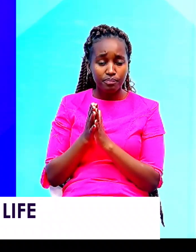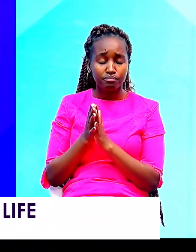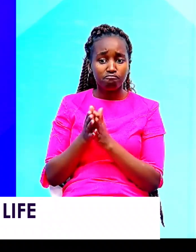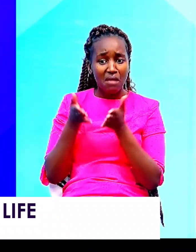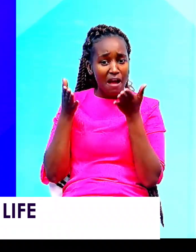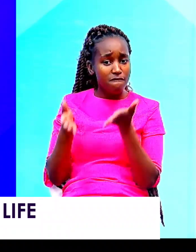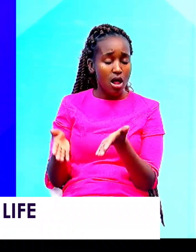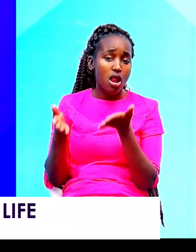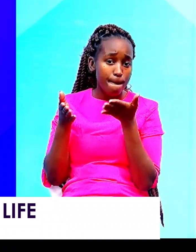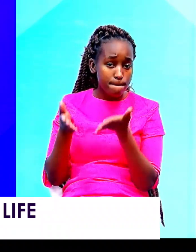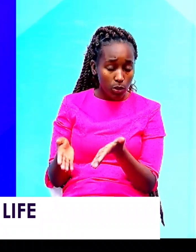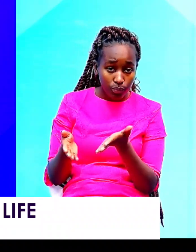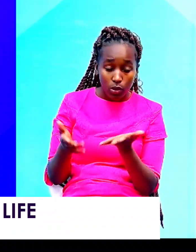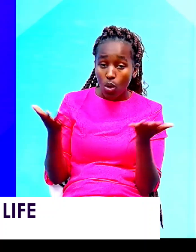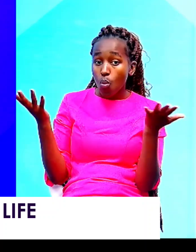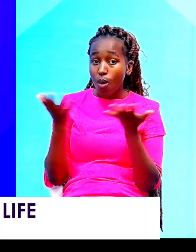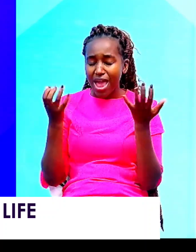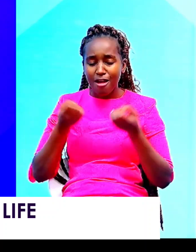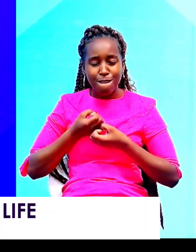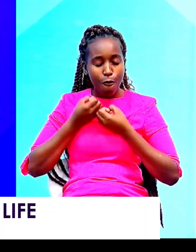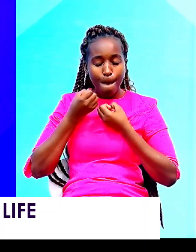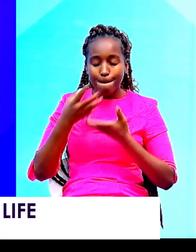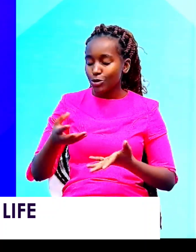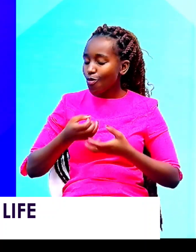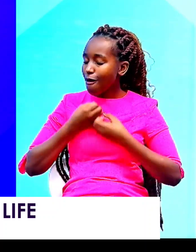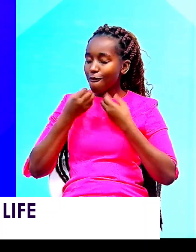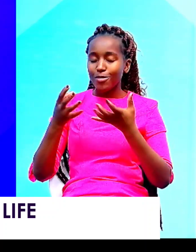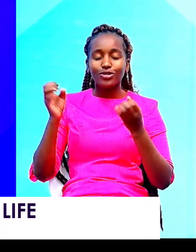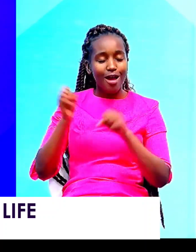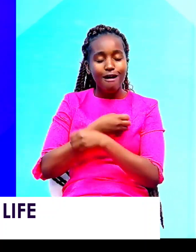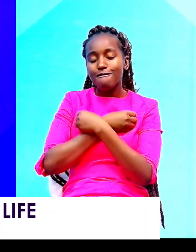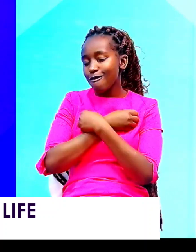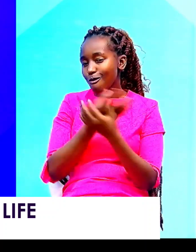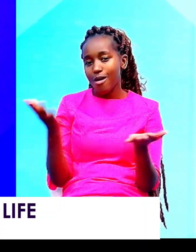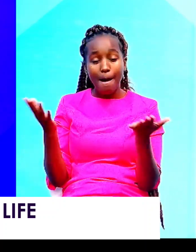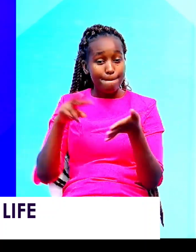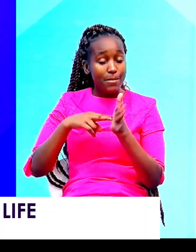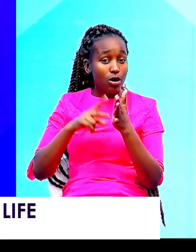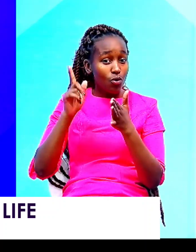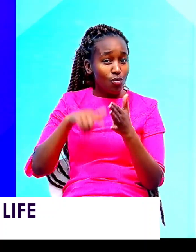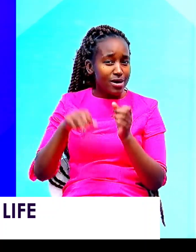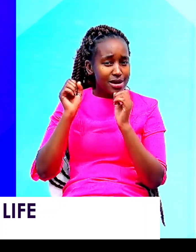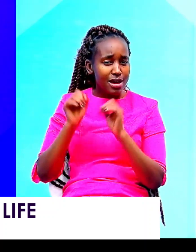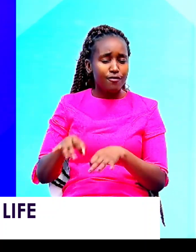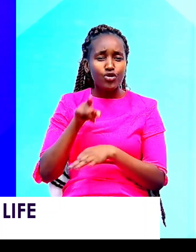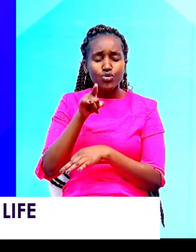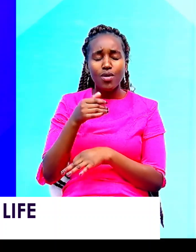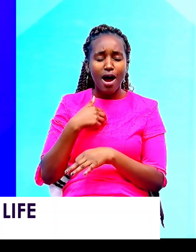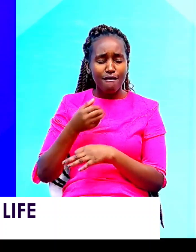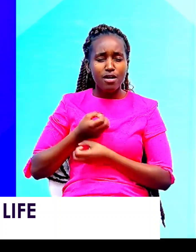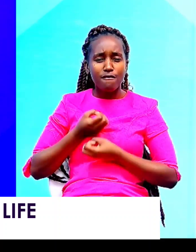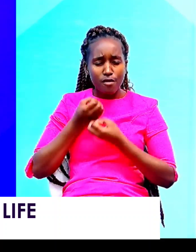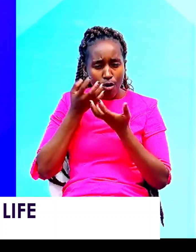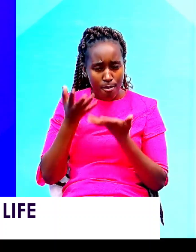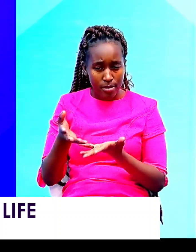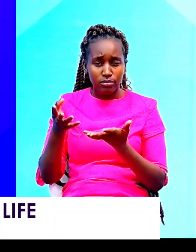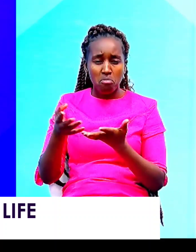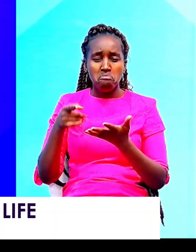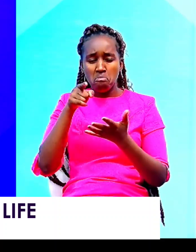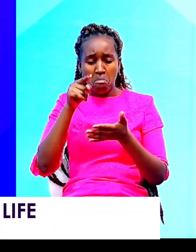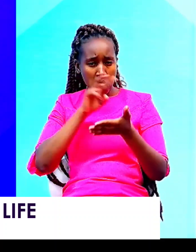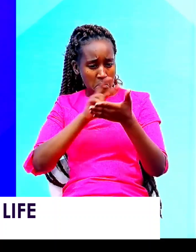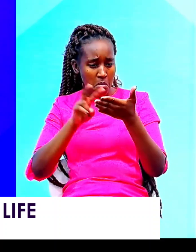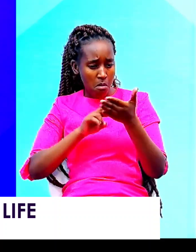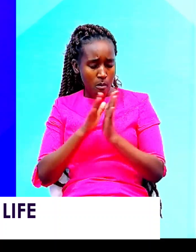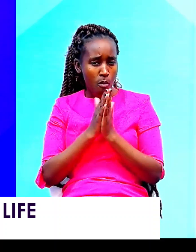available. Yes. There is a lot of information. Absolutely. Yes. So with the information, with the books that we have read, our children have